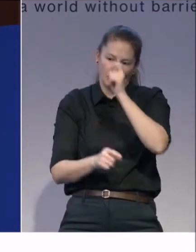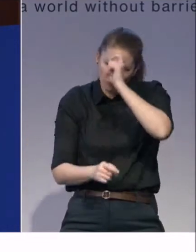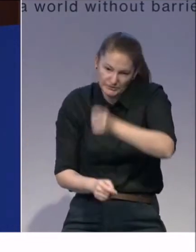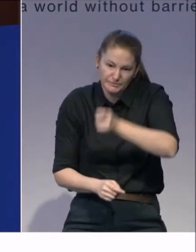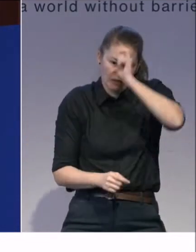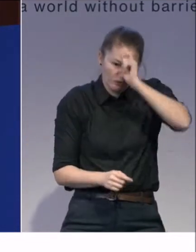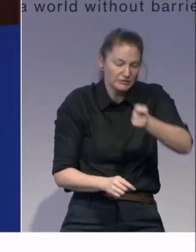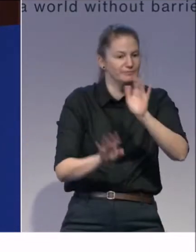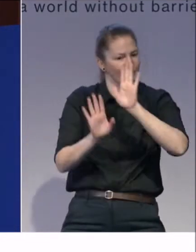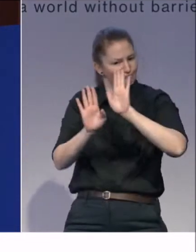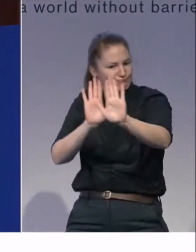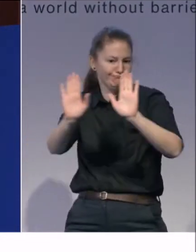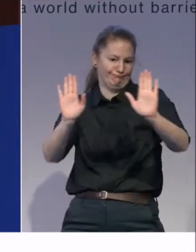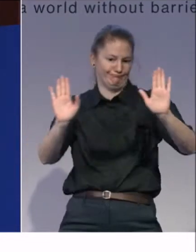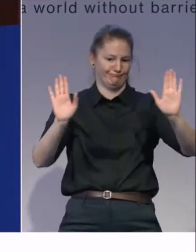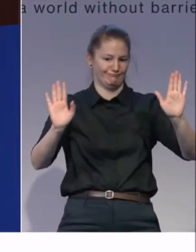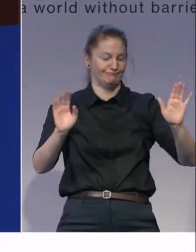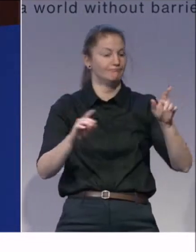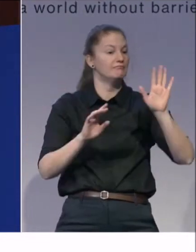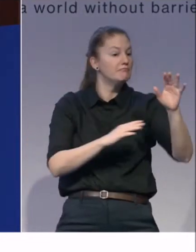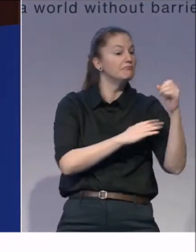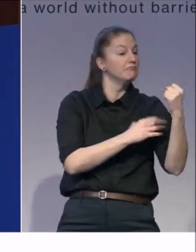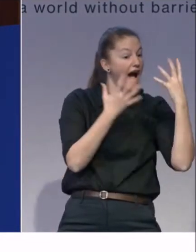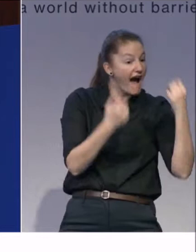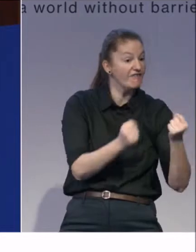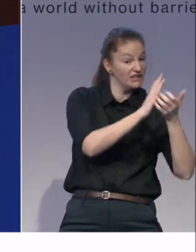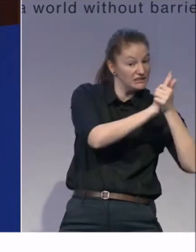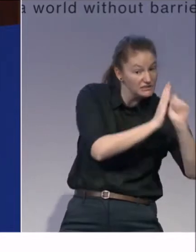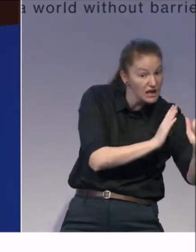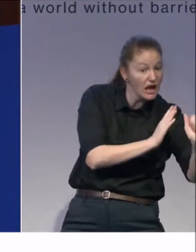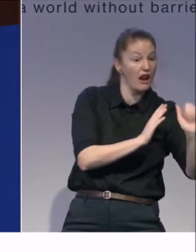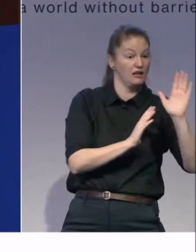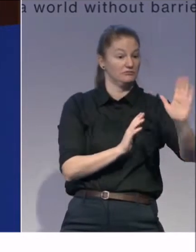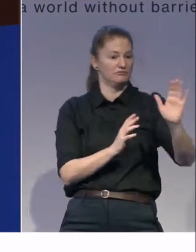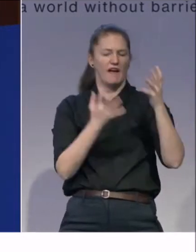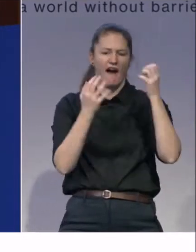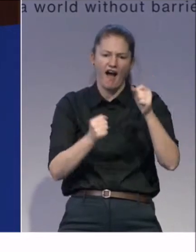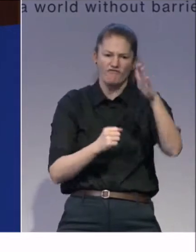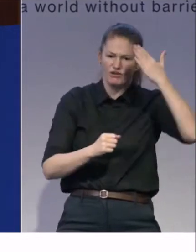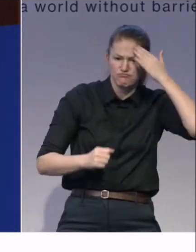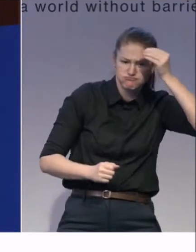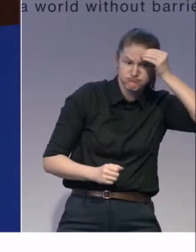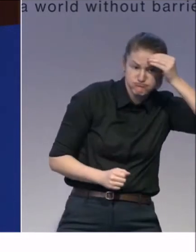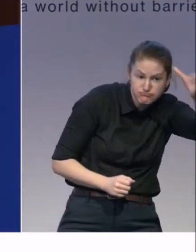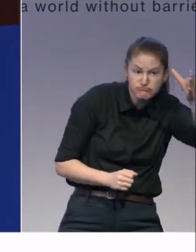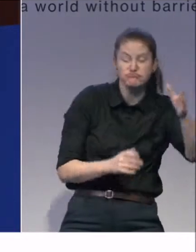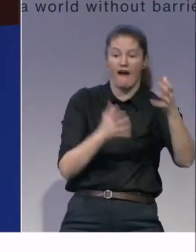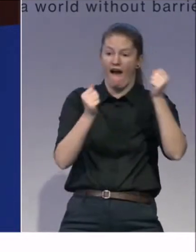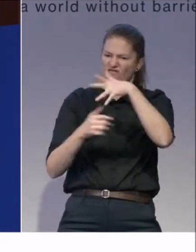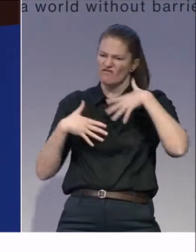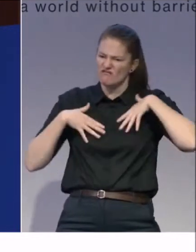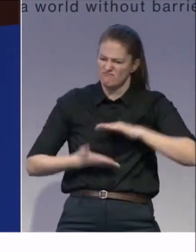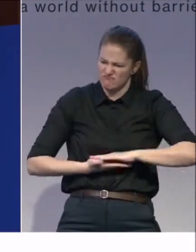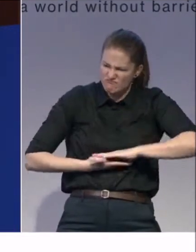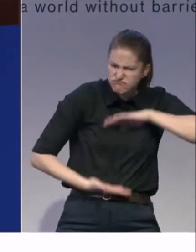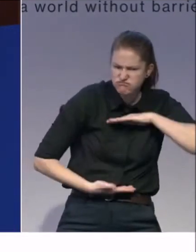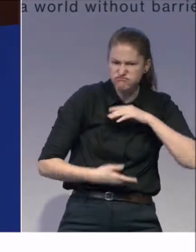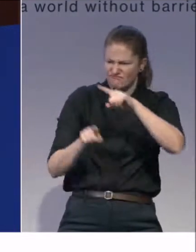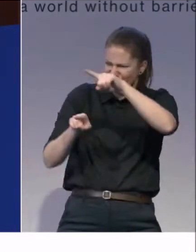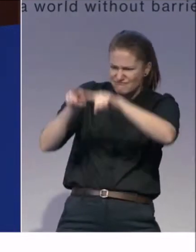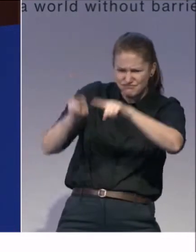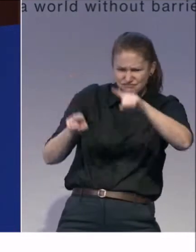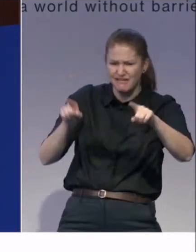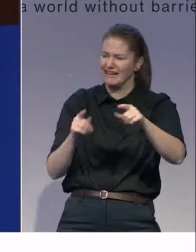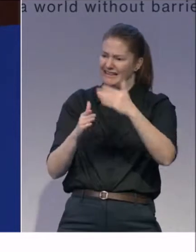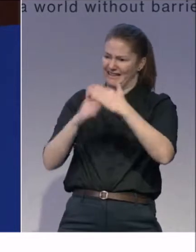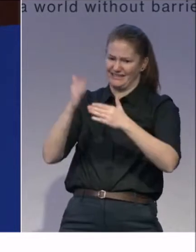the strength and the ability that not come although we are disabled, but within